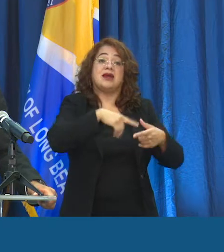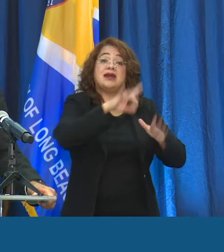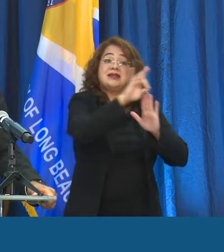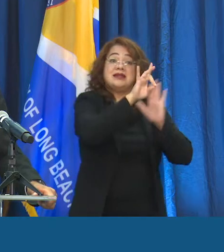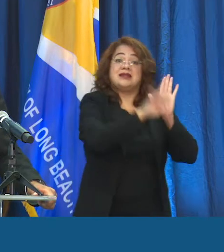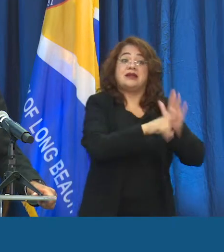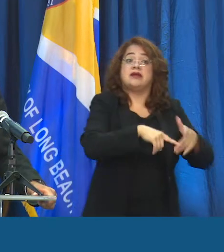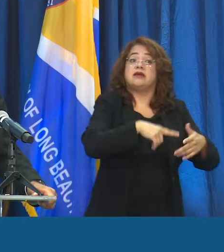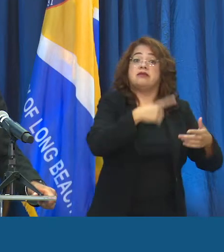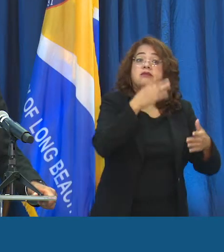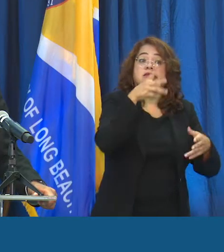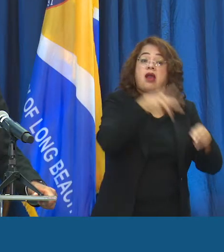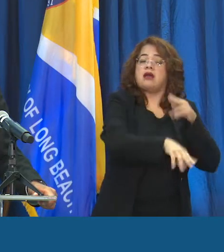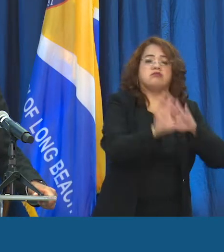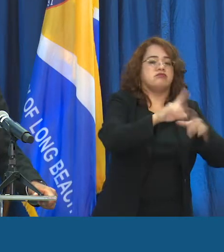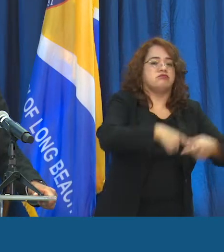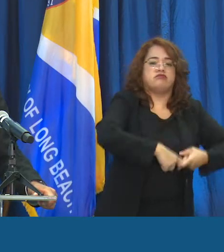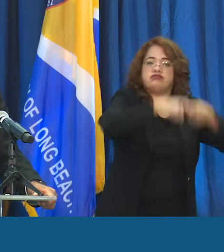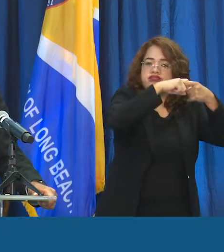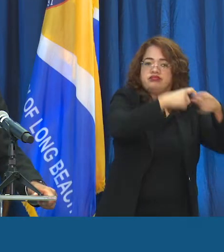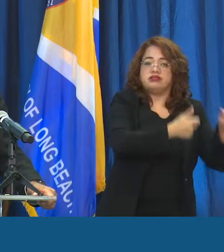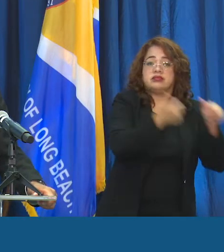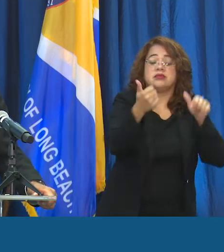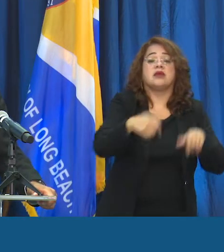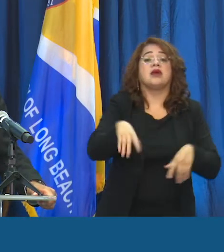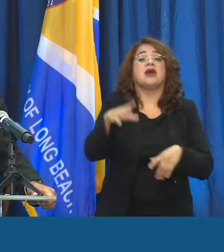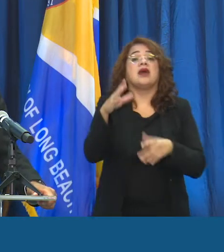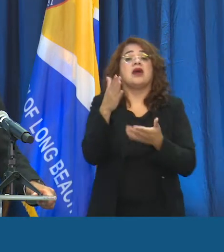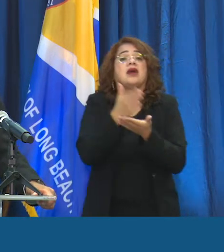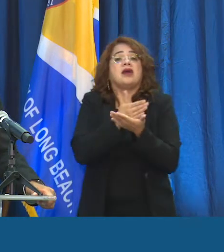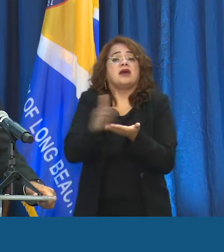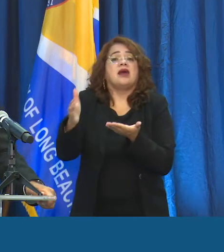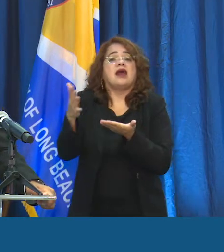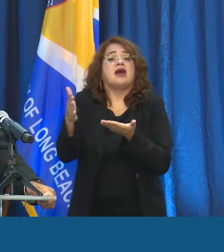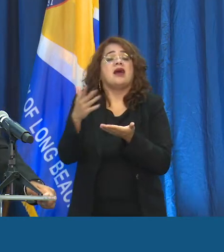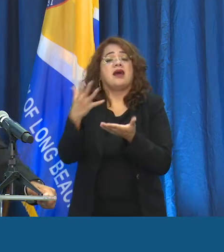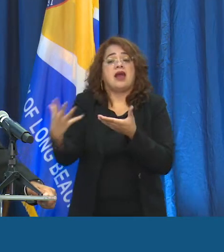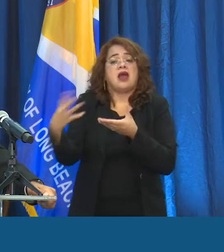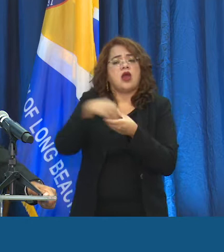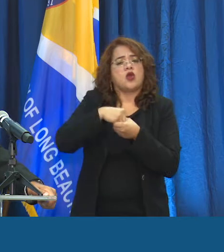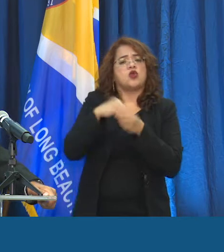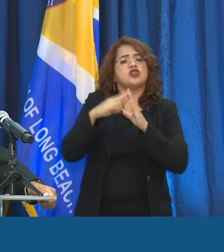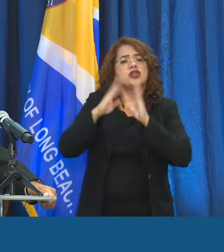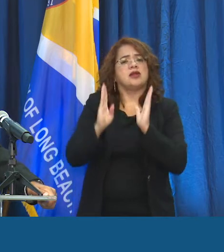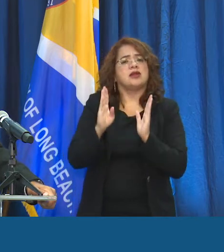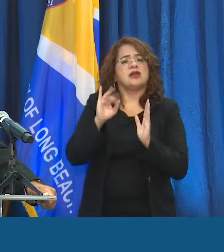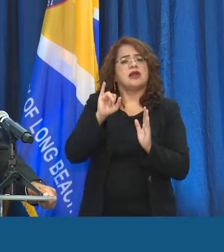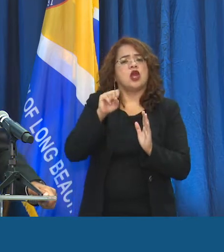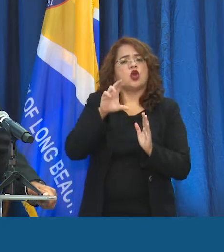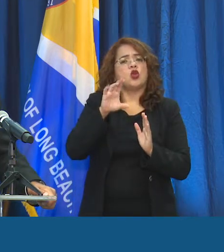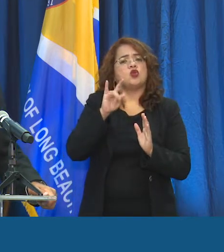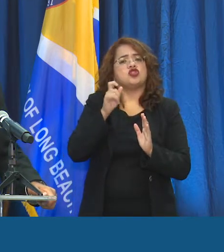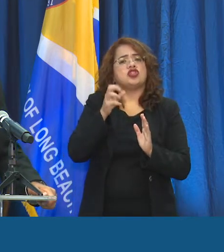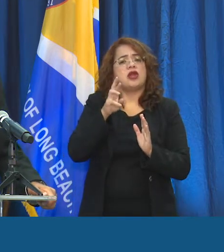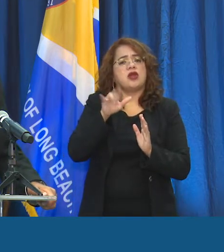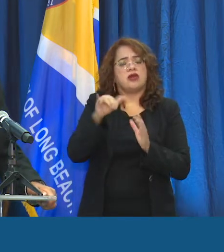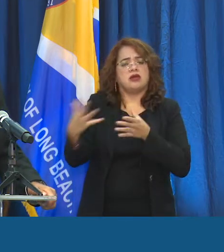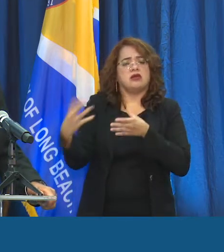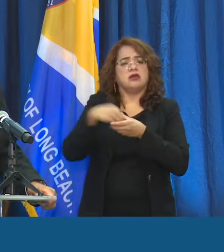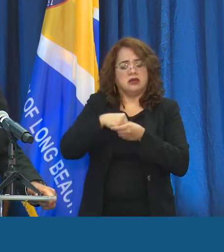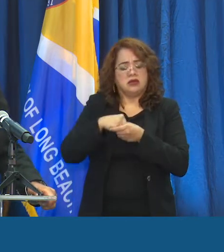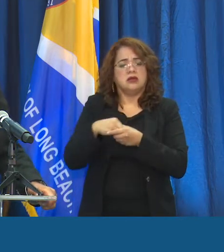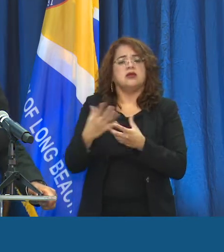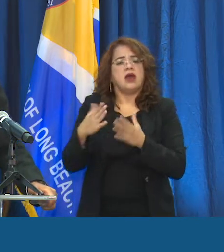recently adopted inclusionary housing policies. And in this budget, we are facing, as we walk into the next few months,